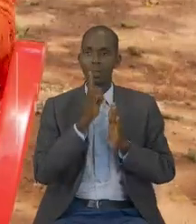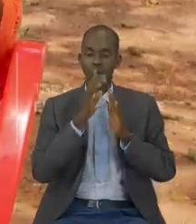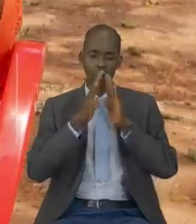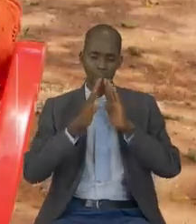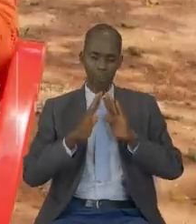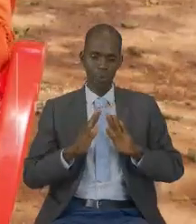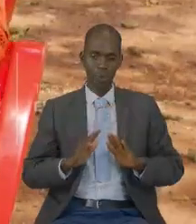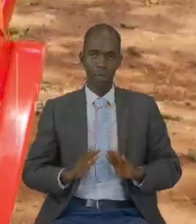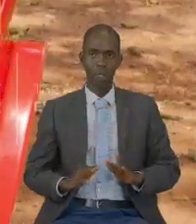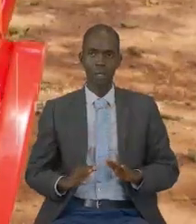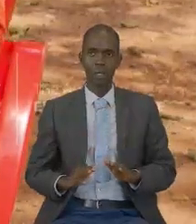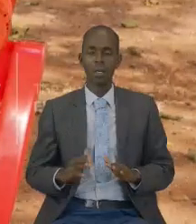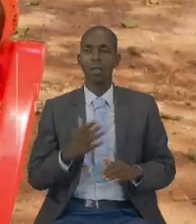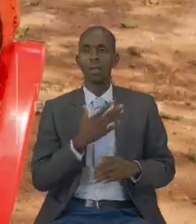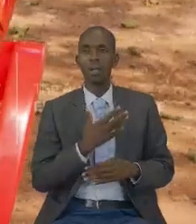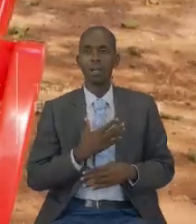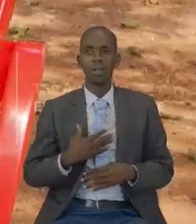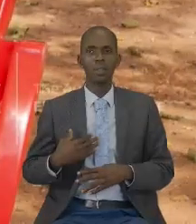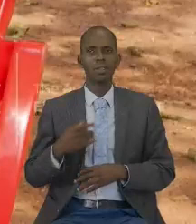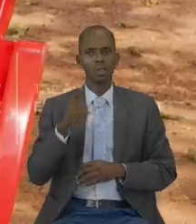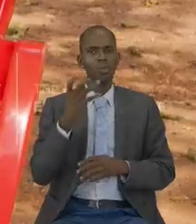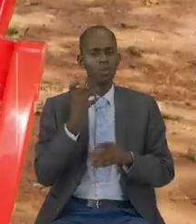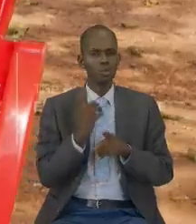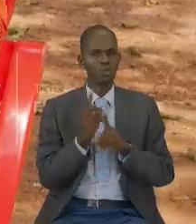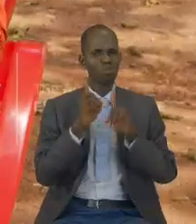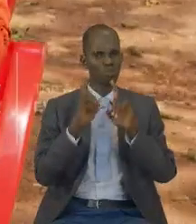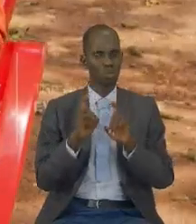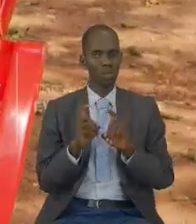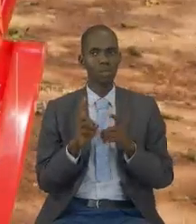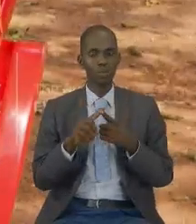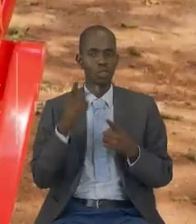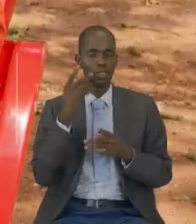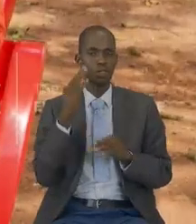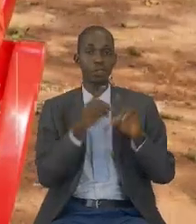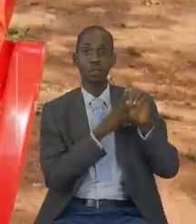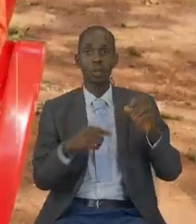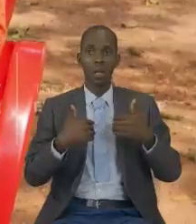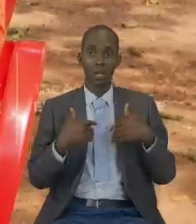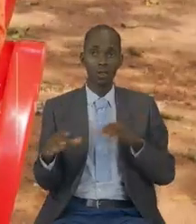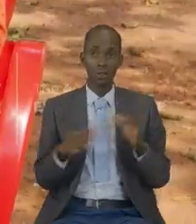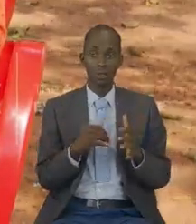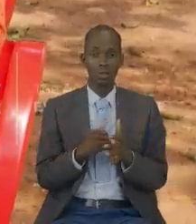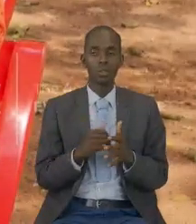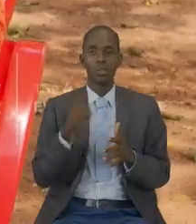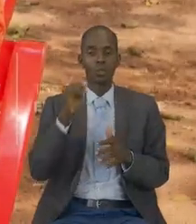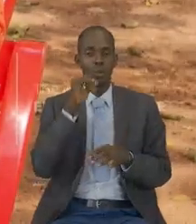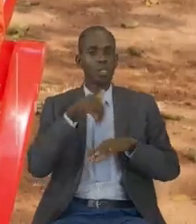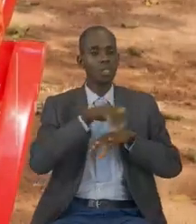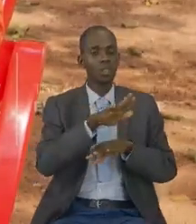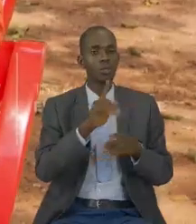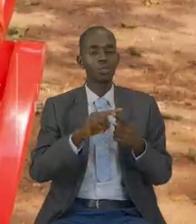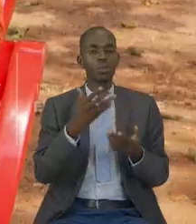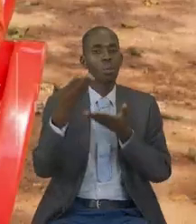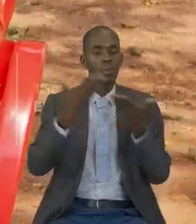And I say I want to taste it, whether it is true that the Lord has done it. I sent for them to buy peppers food for